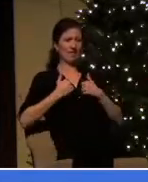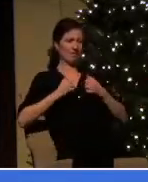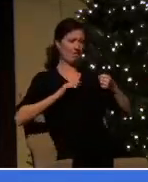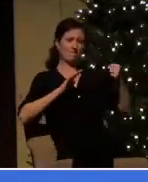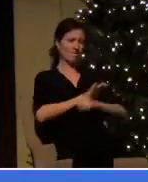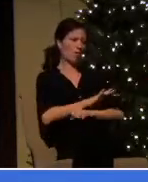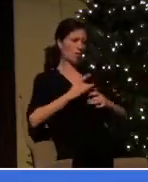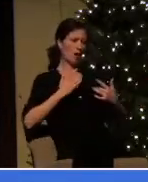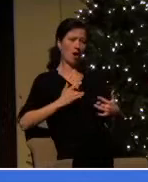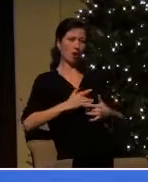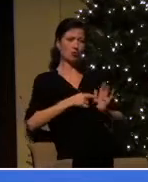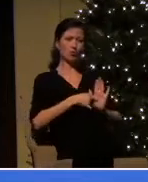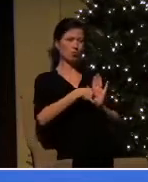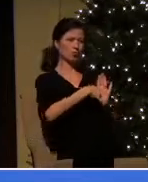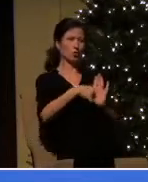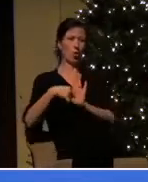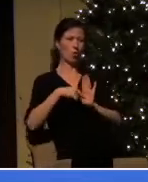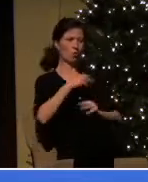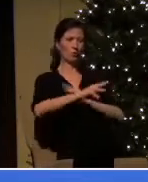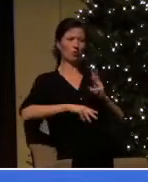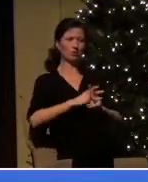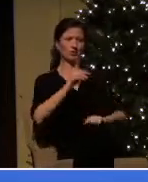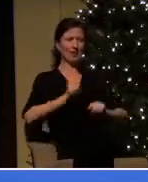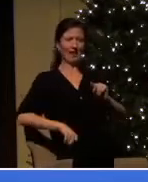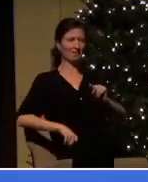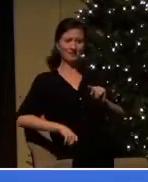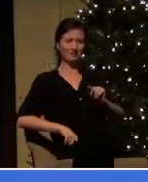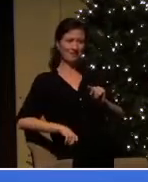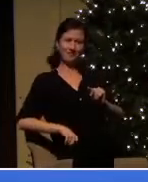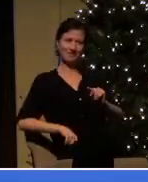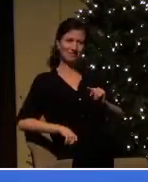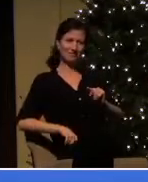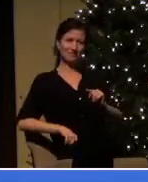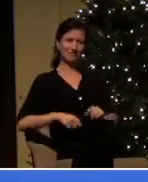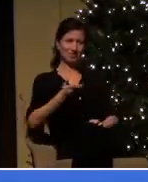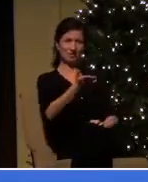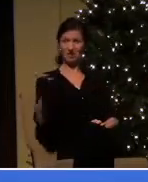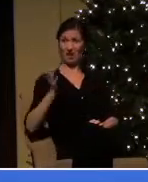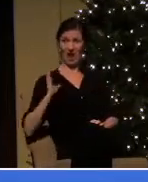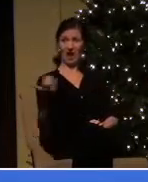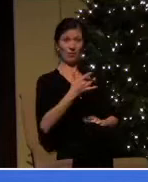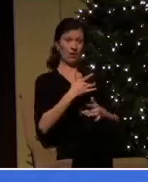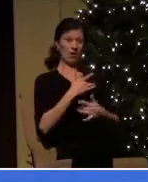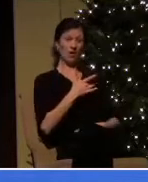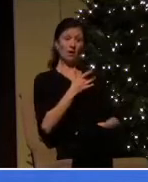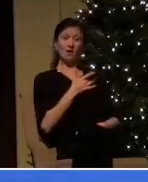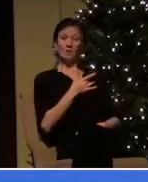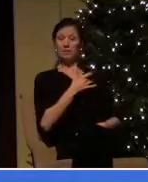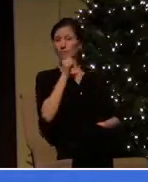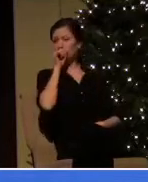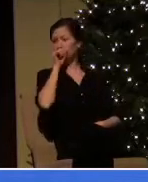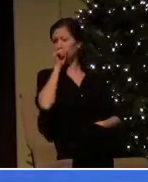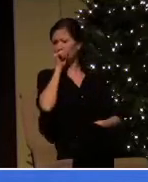wholeheartedly. And the reason for that is twofold. Number one, your heart, my heart by nature, is permeated